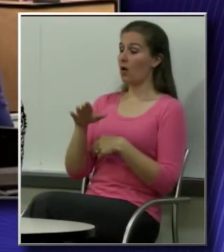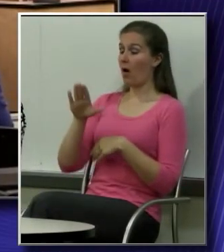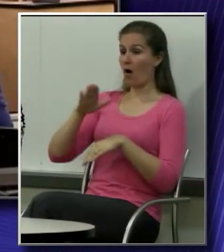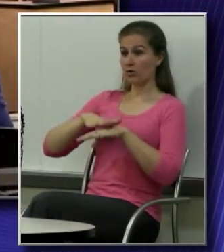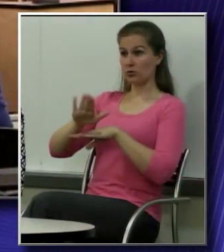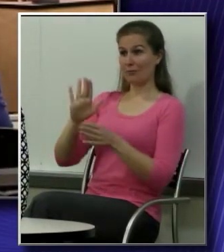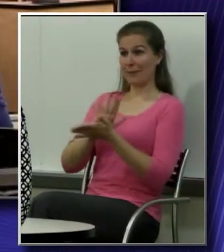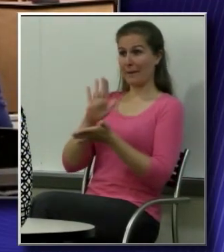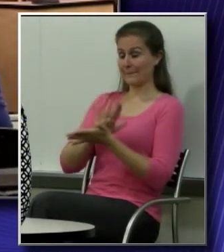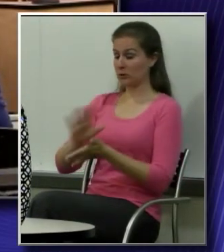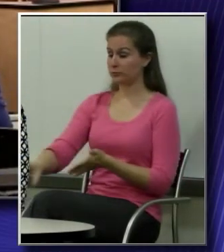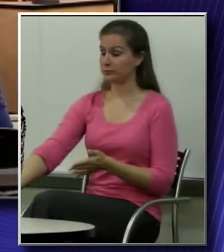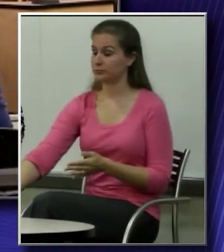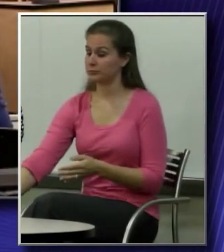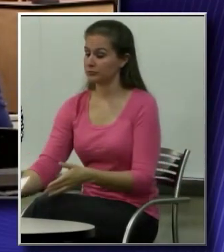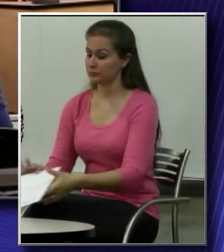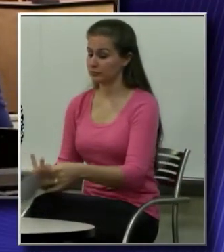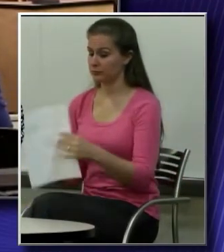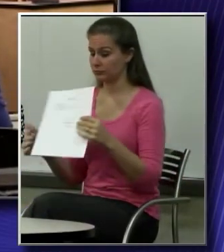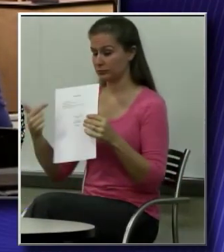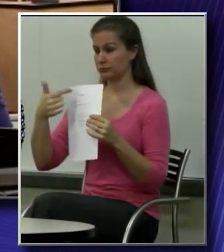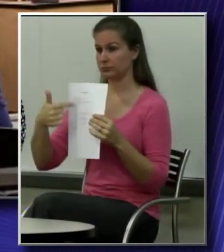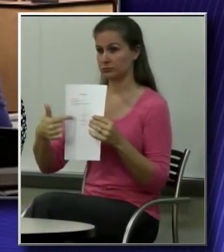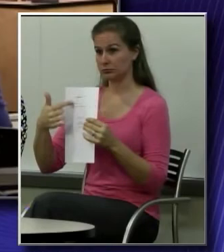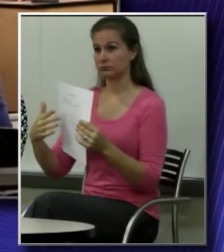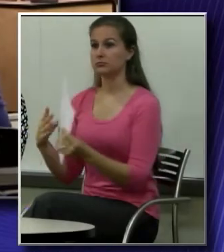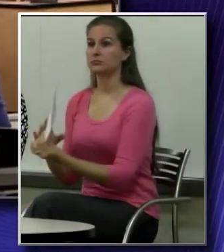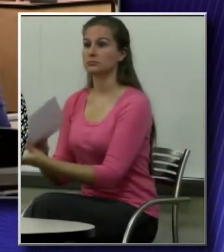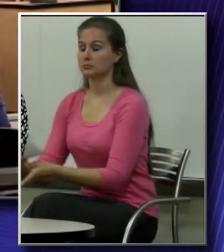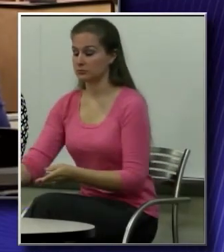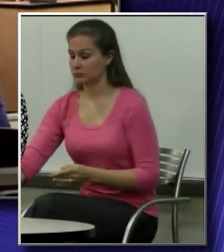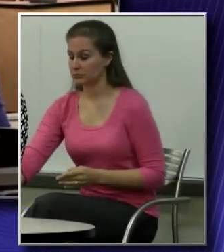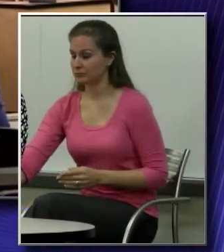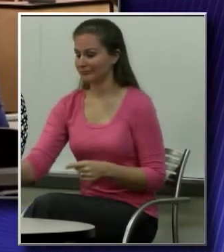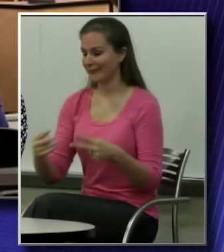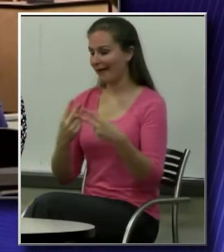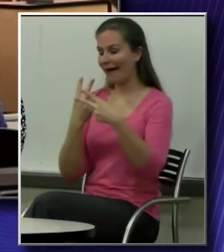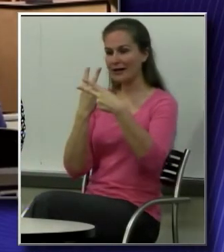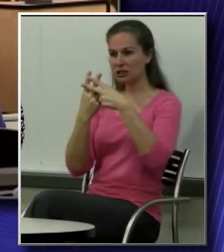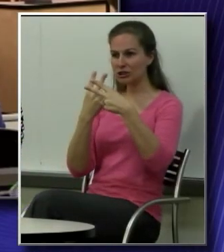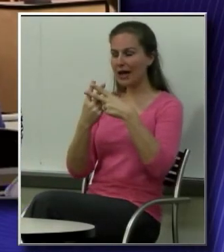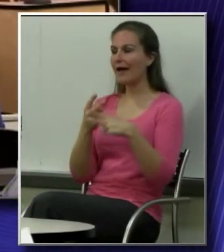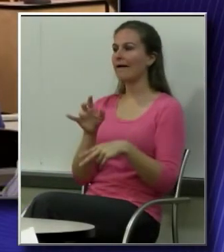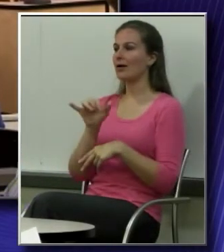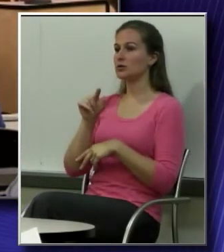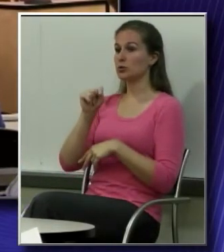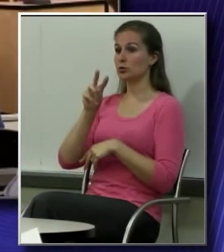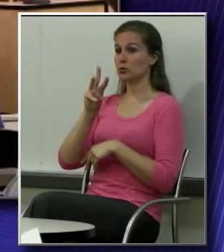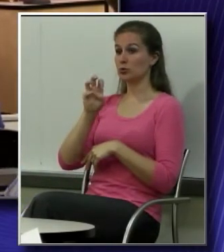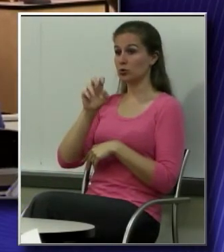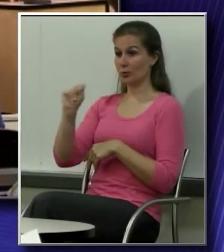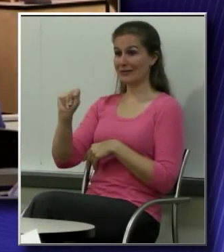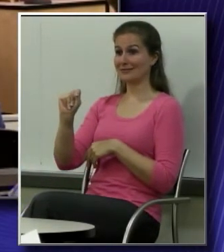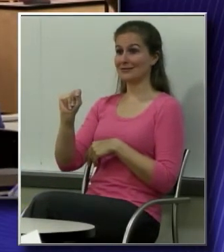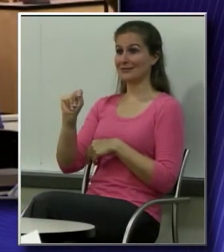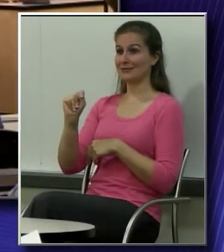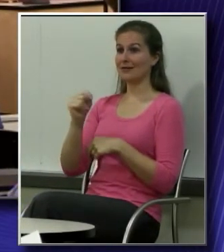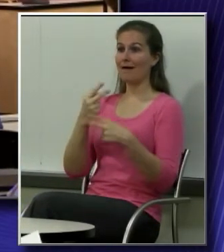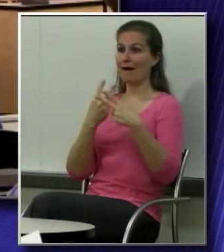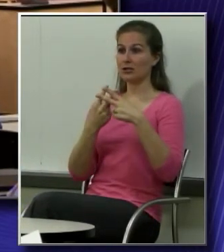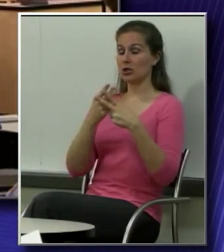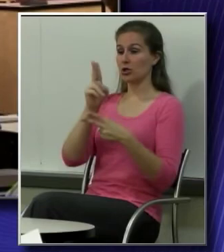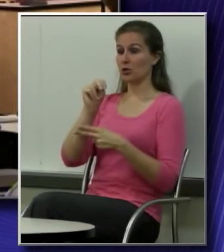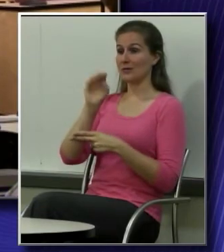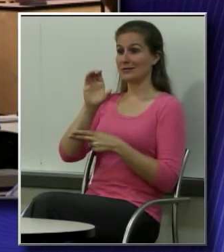comment cards, the hashtag is on there, but you can tweet any comments using pound or hashtag